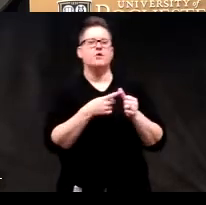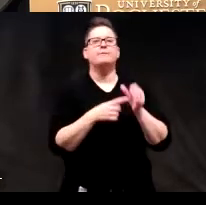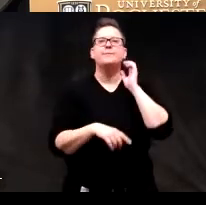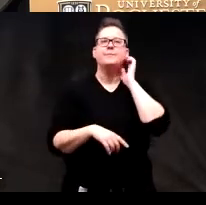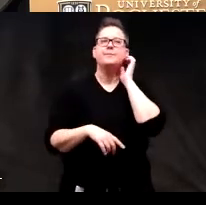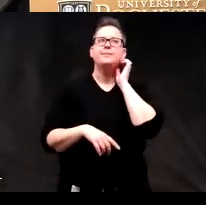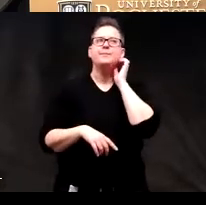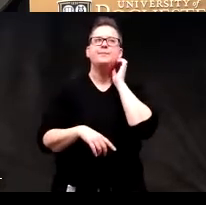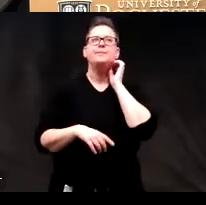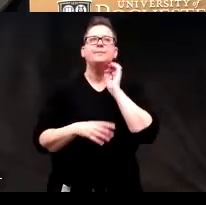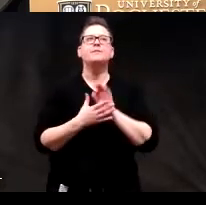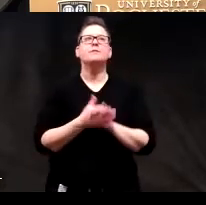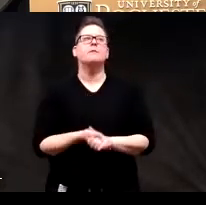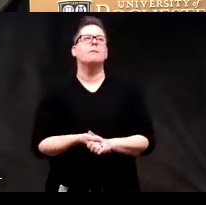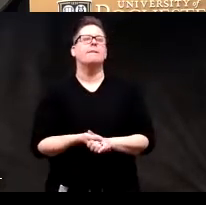say that